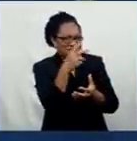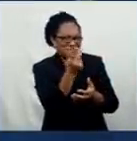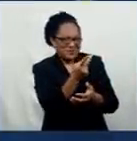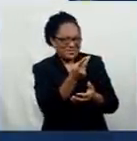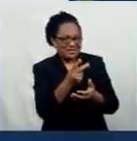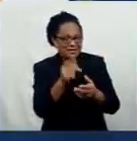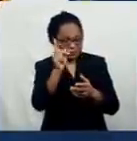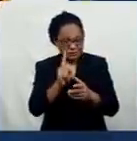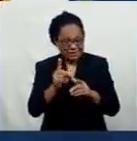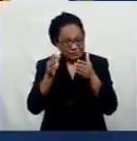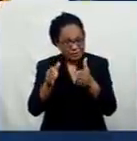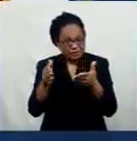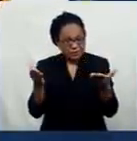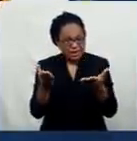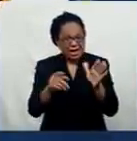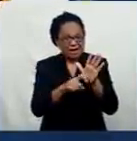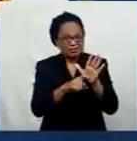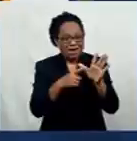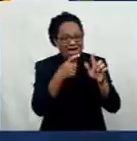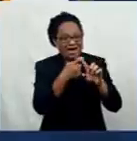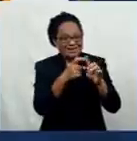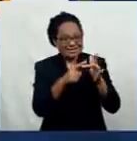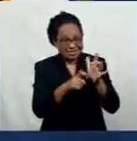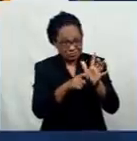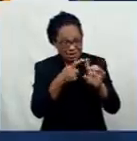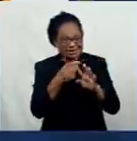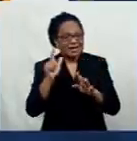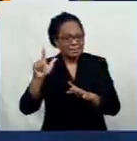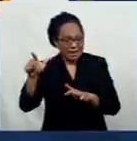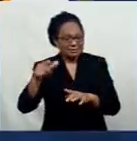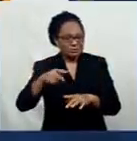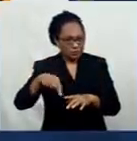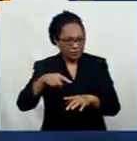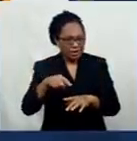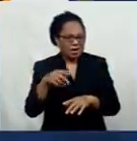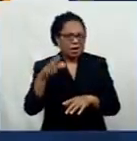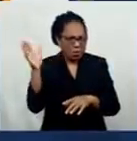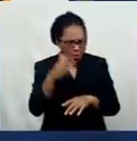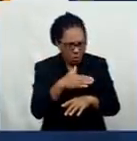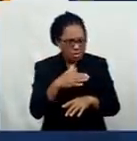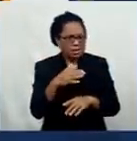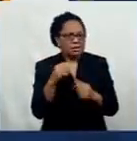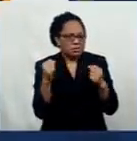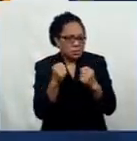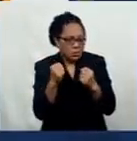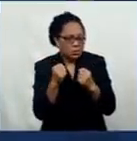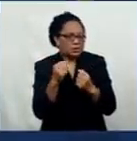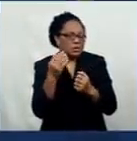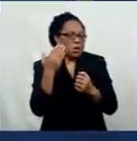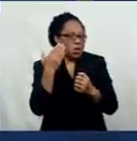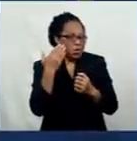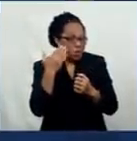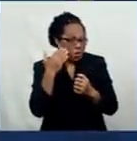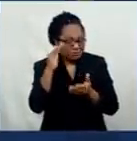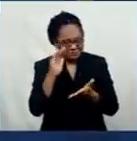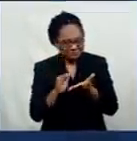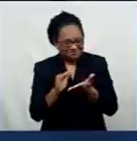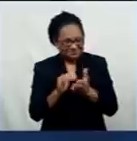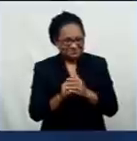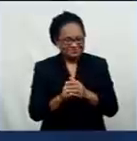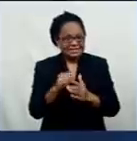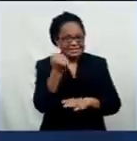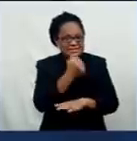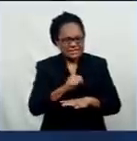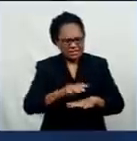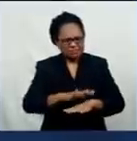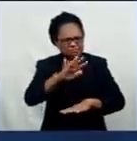locations we are checking out tonight are Rakiraki, Lambasa and Suva. All had a cool feeling with humidity quite low. Moderate to rough